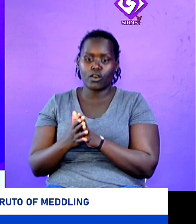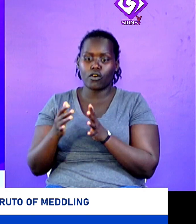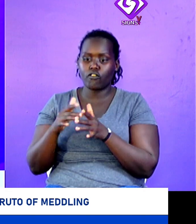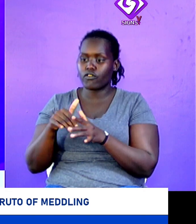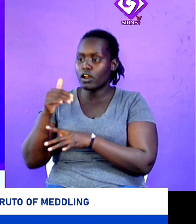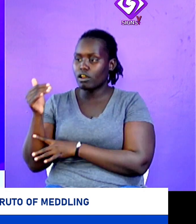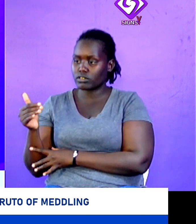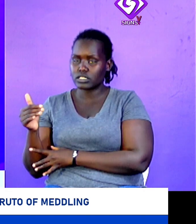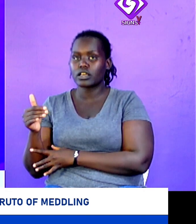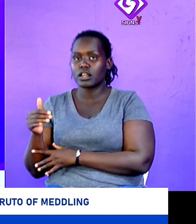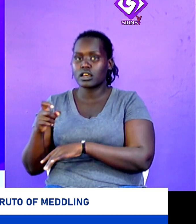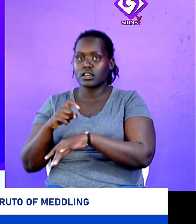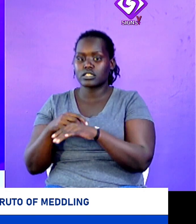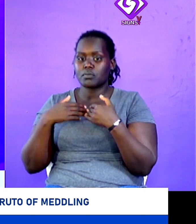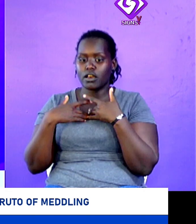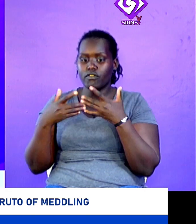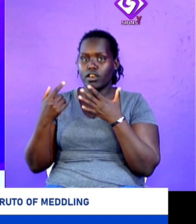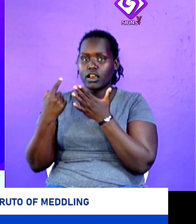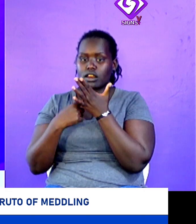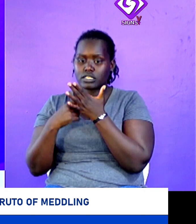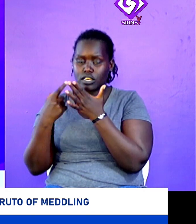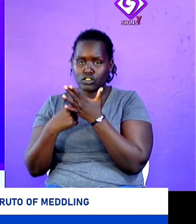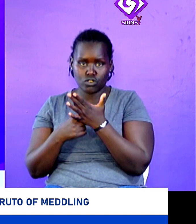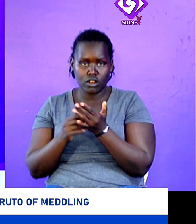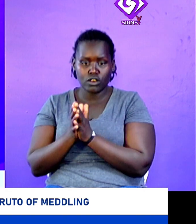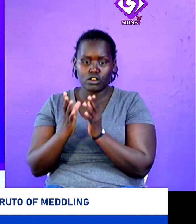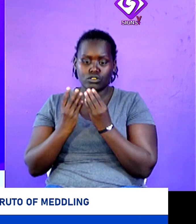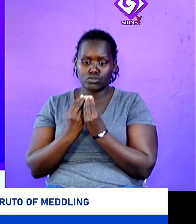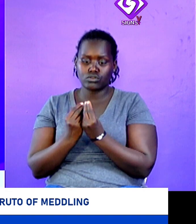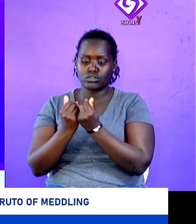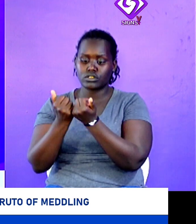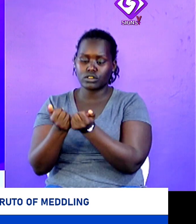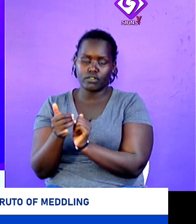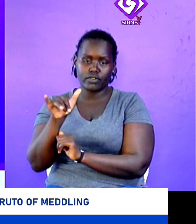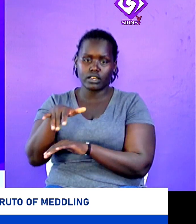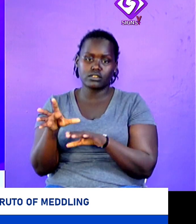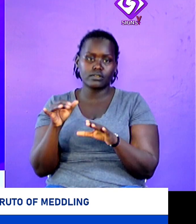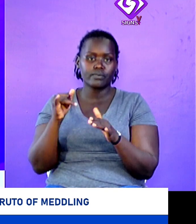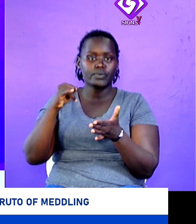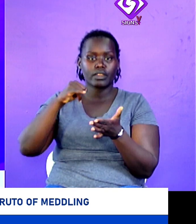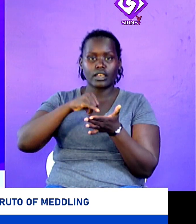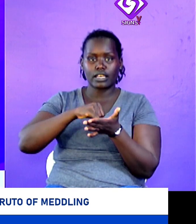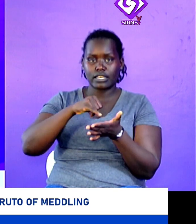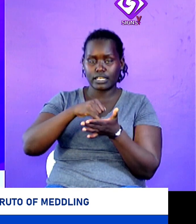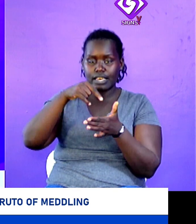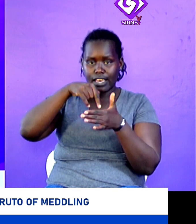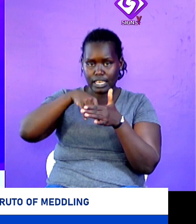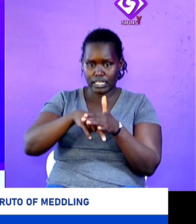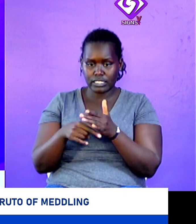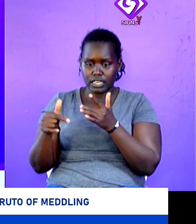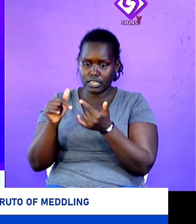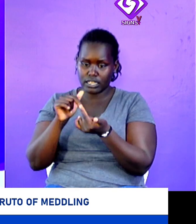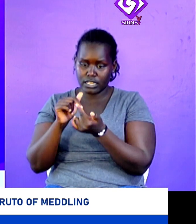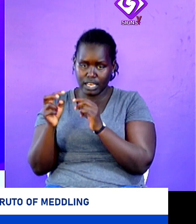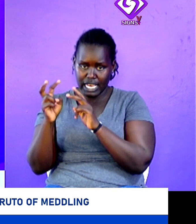while pursuing dialogue and consensus to resolve its internal disputes and strengthen